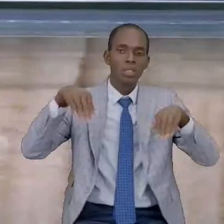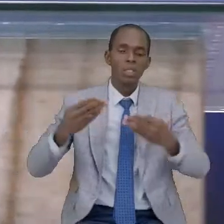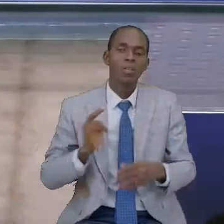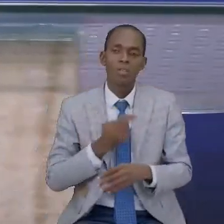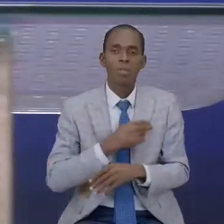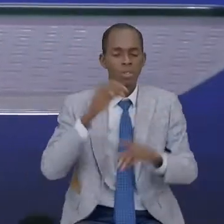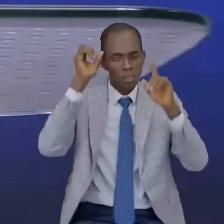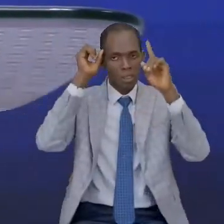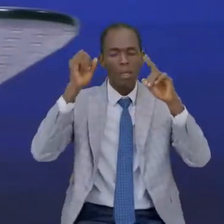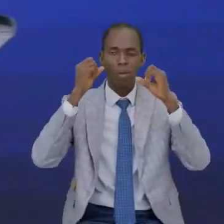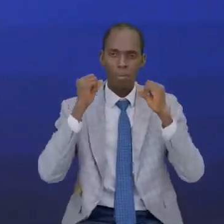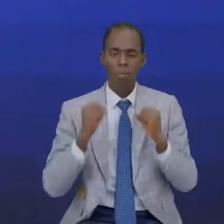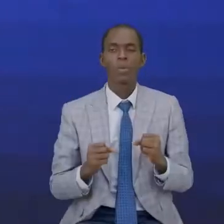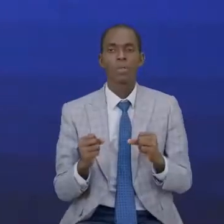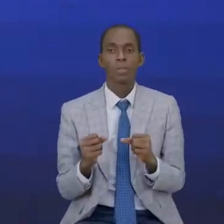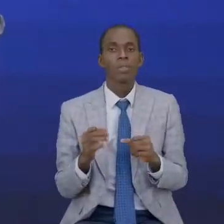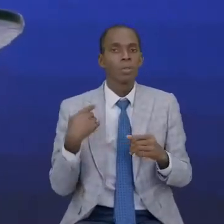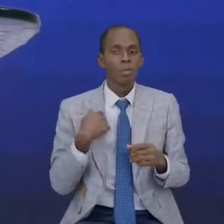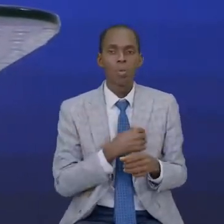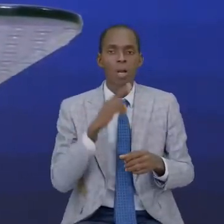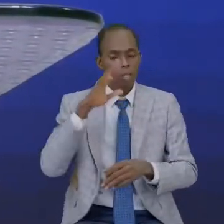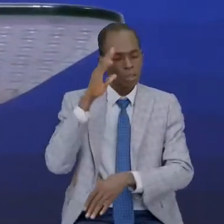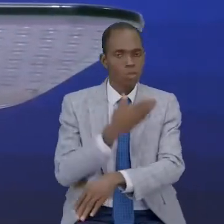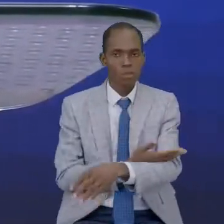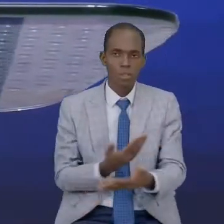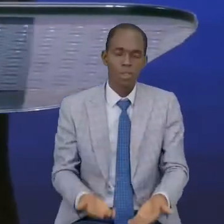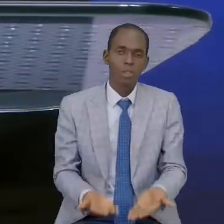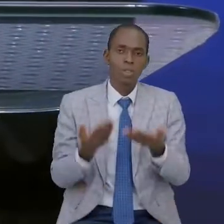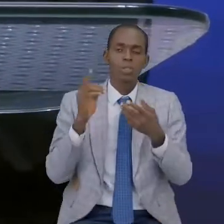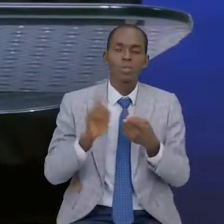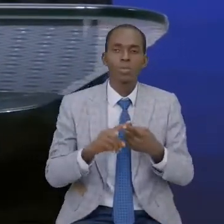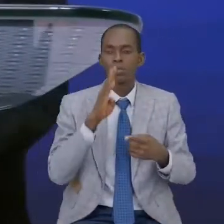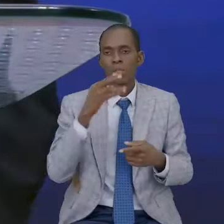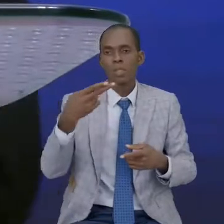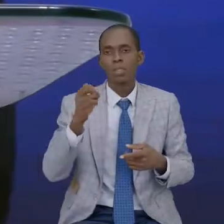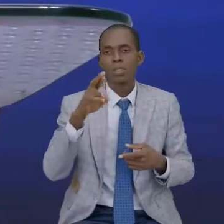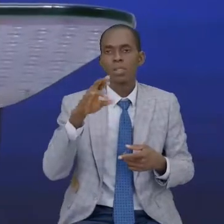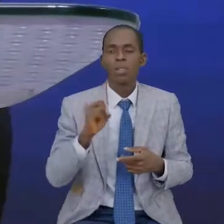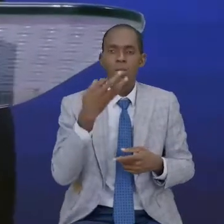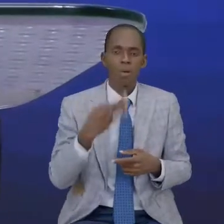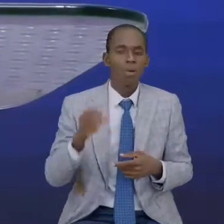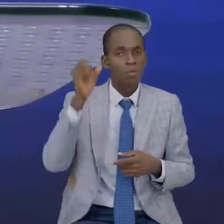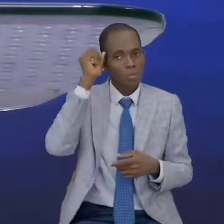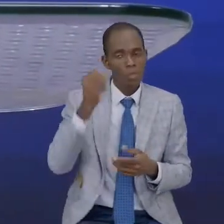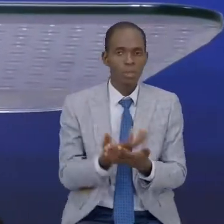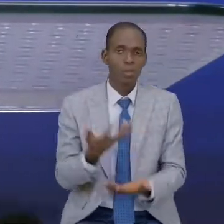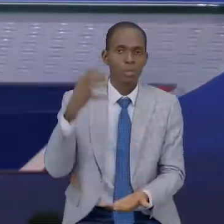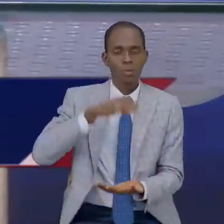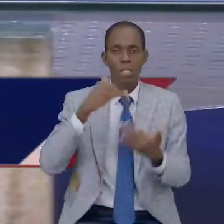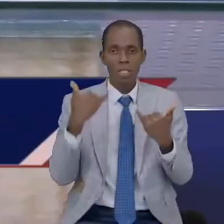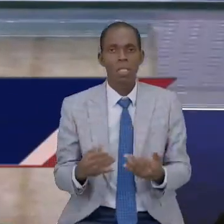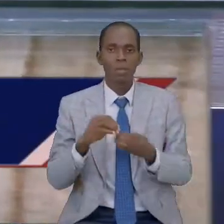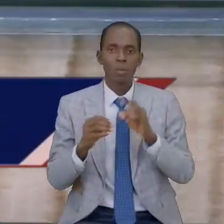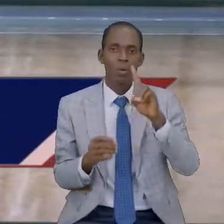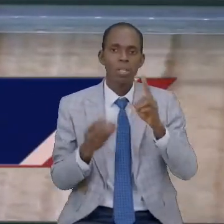we're exalted to be heirs of his wealth. Let's come to number one. Number one, we're looking at servants